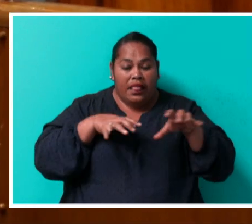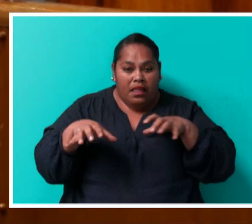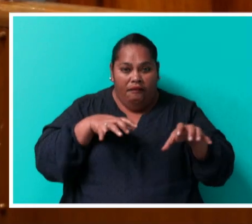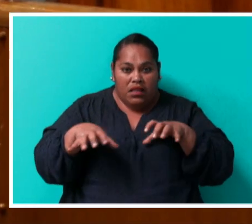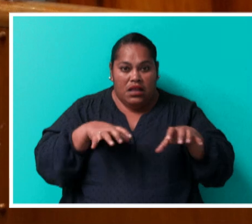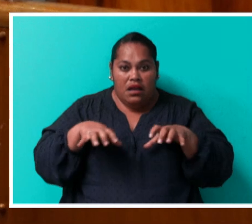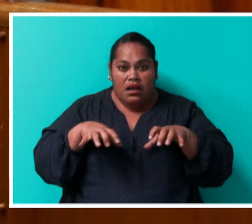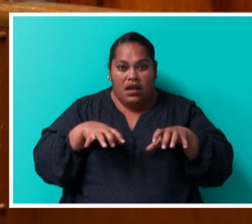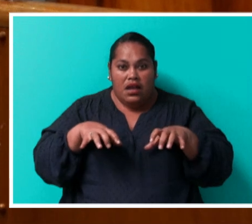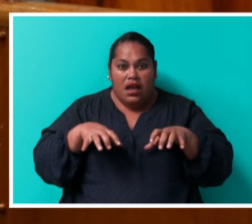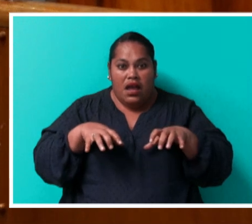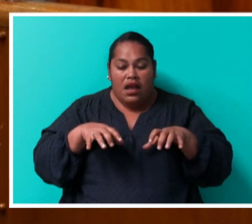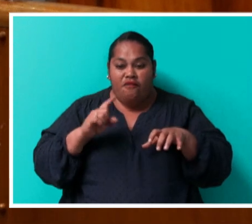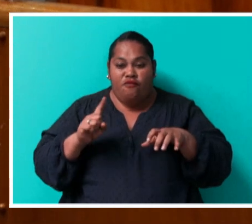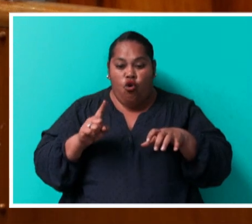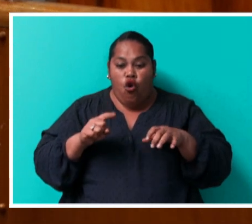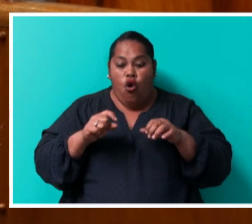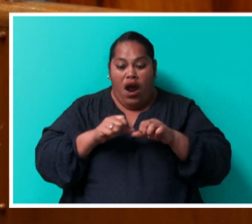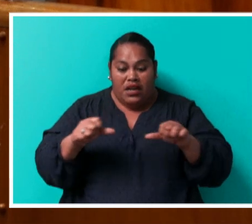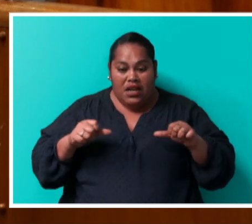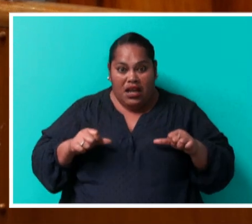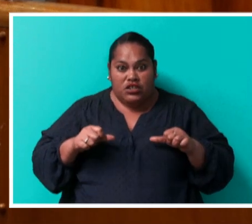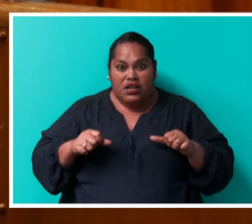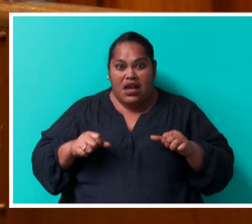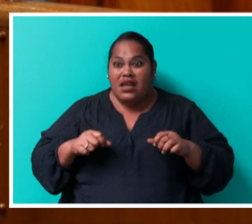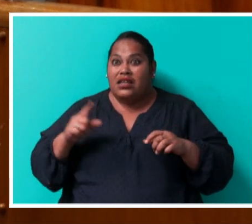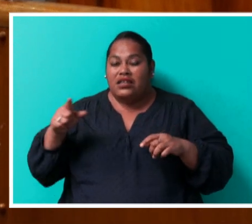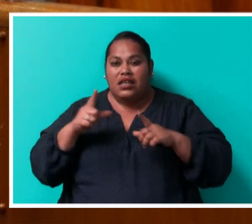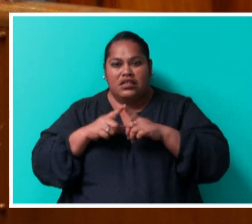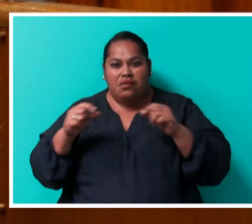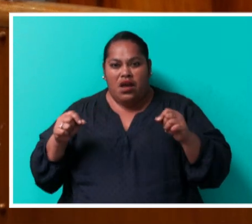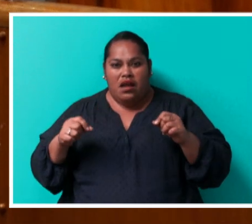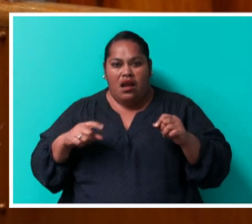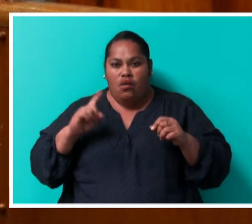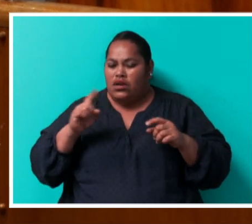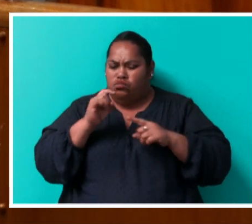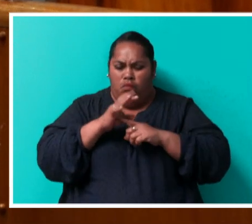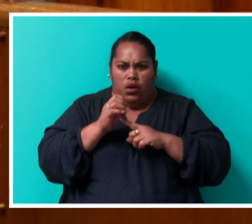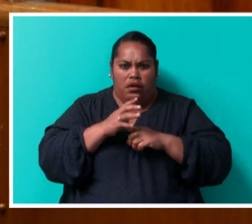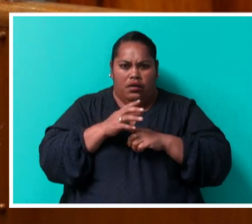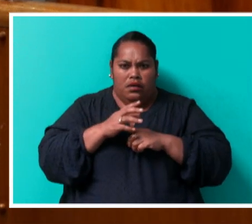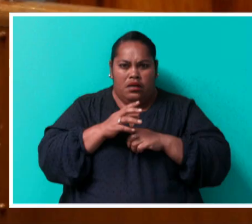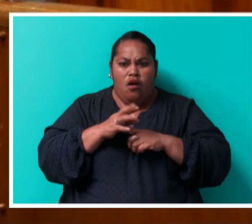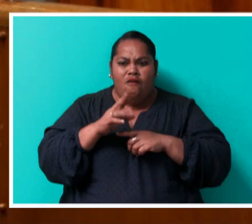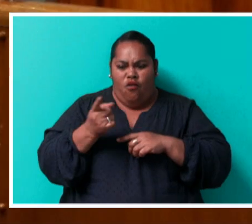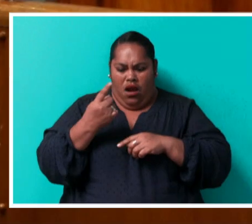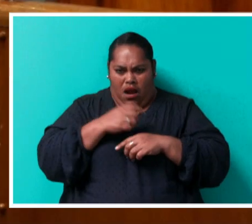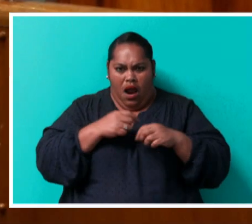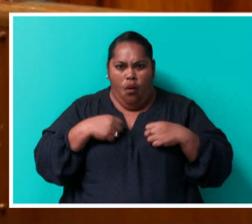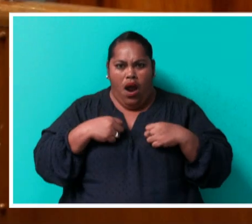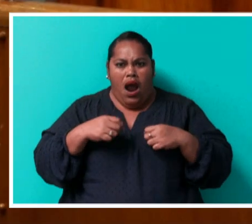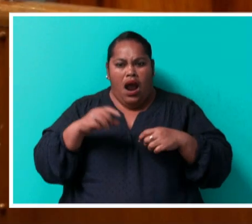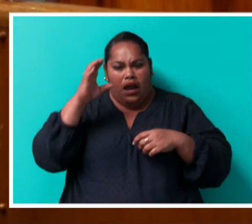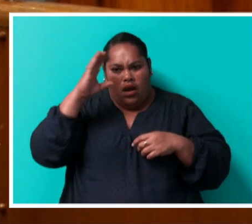and efficiency in Japan's agricultural sector, which is critical for a country with limited